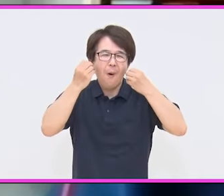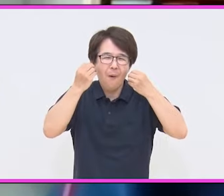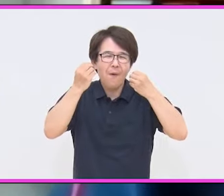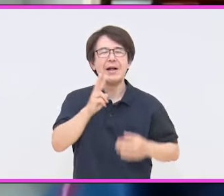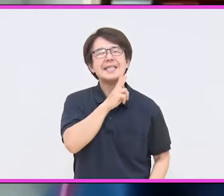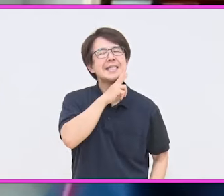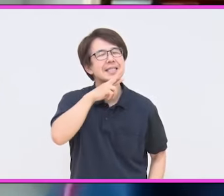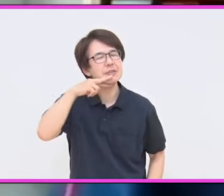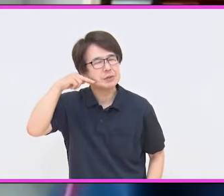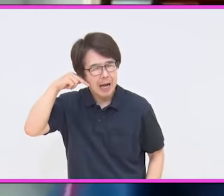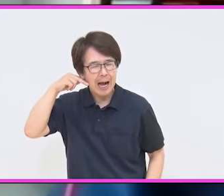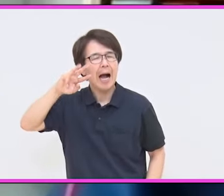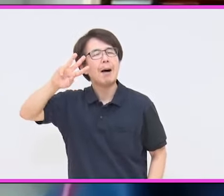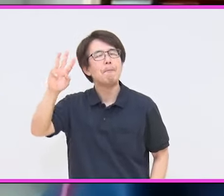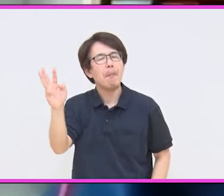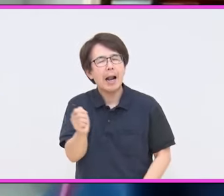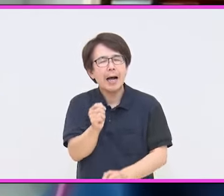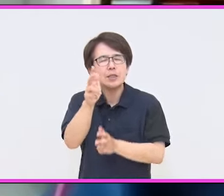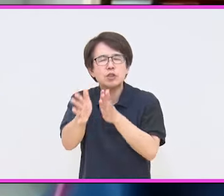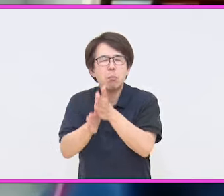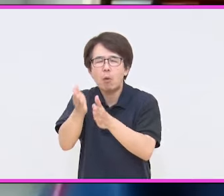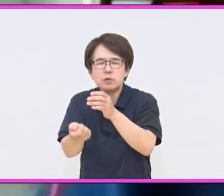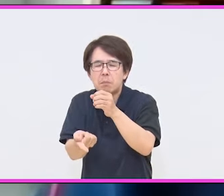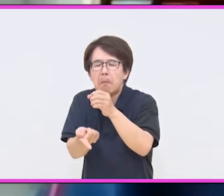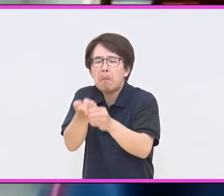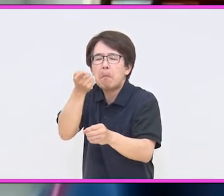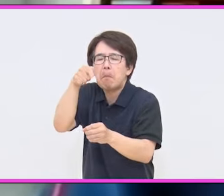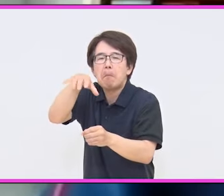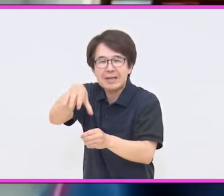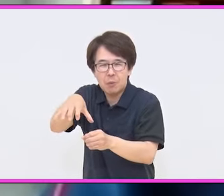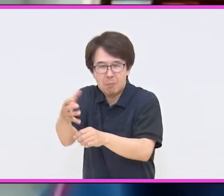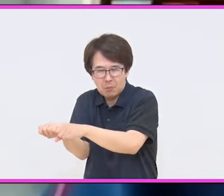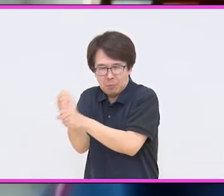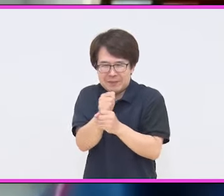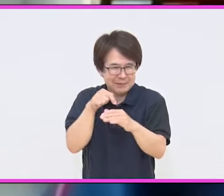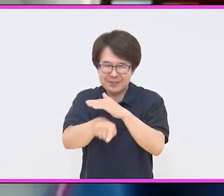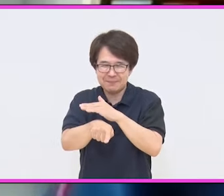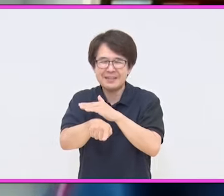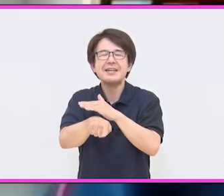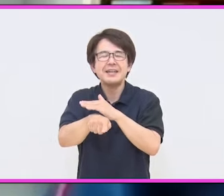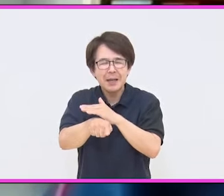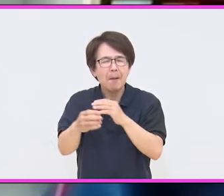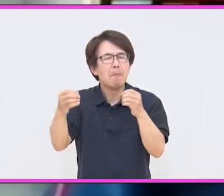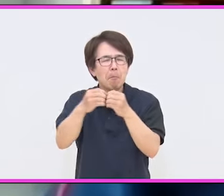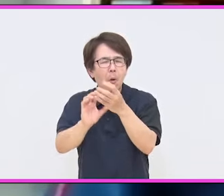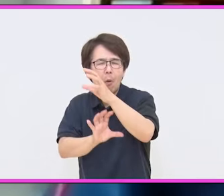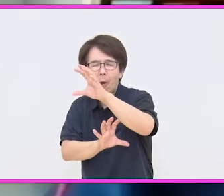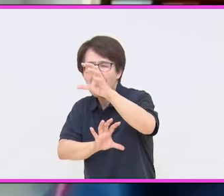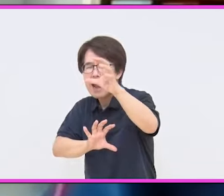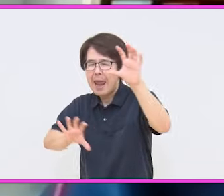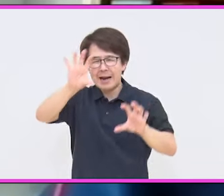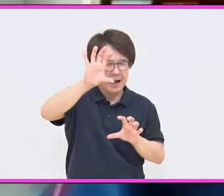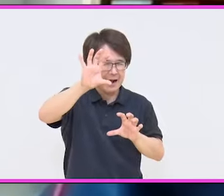Great Britain is where the games started. But I hoped too that it would start to make